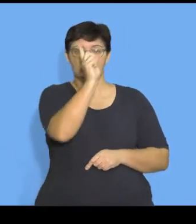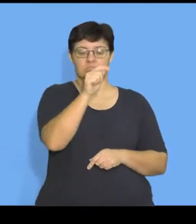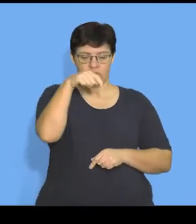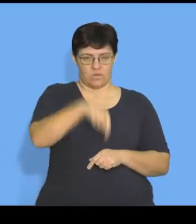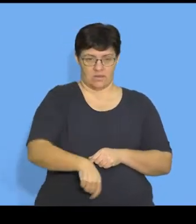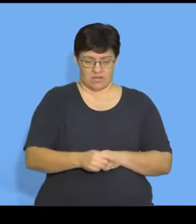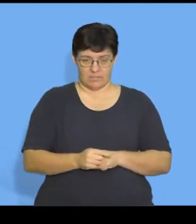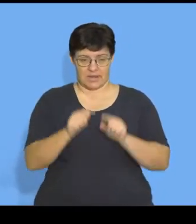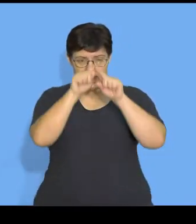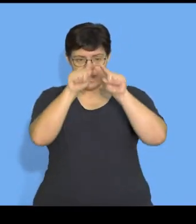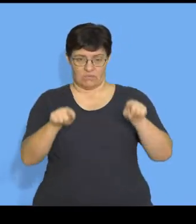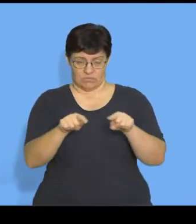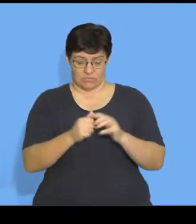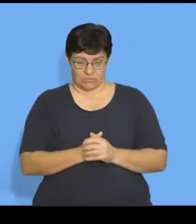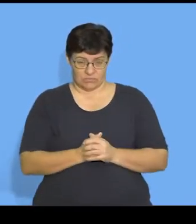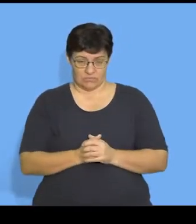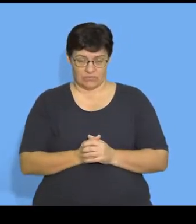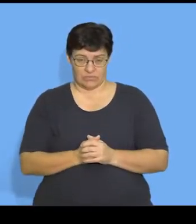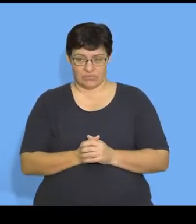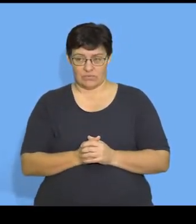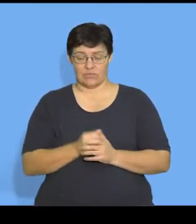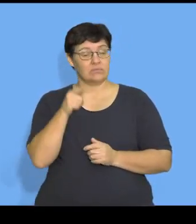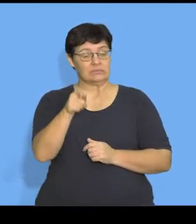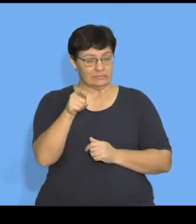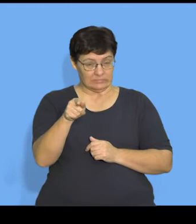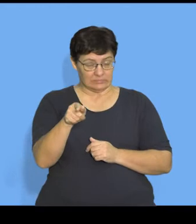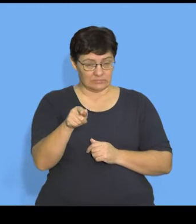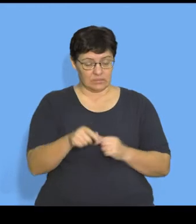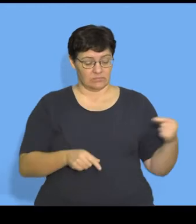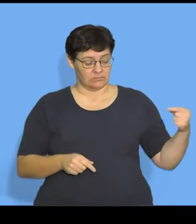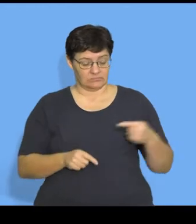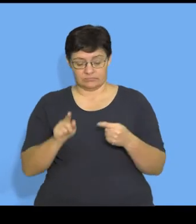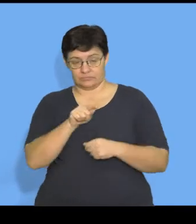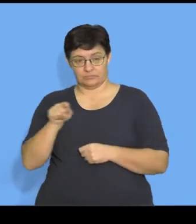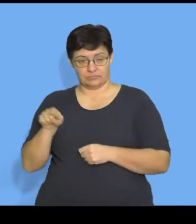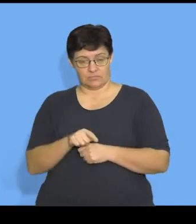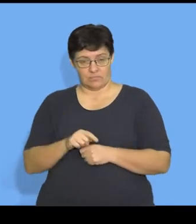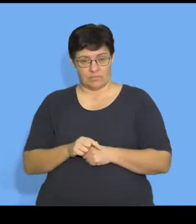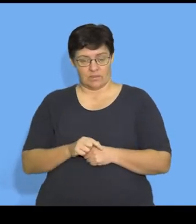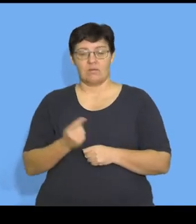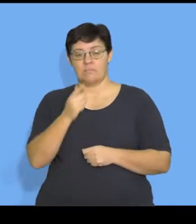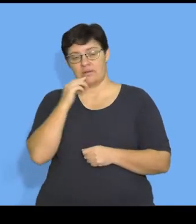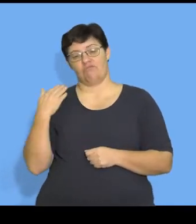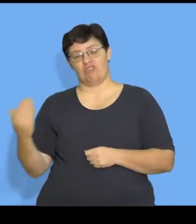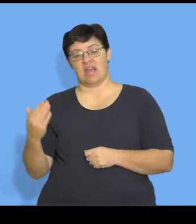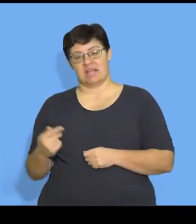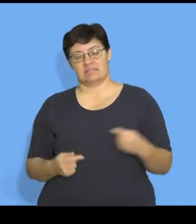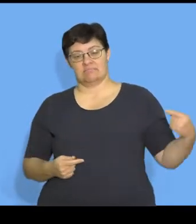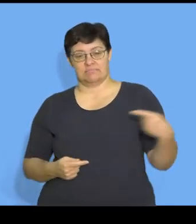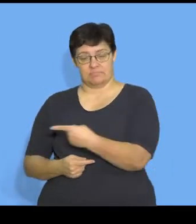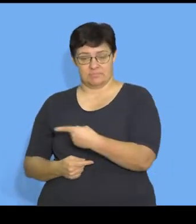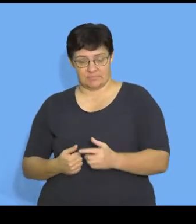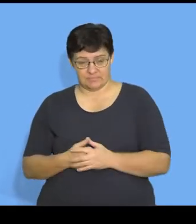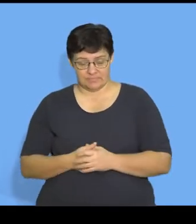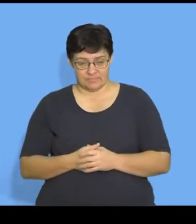That means this vector, as it's drawn, is showing me a vector going to the right. Okay?